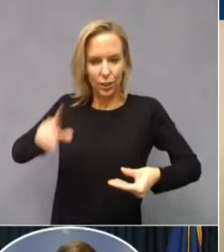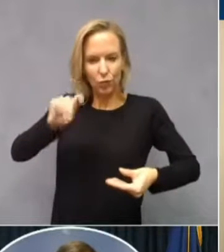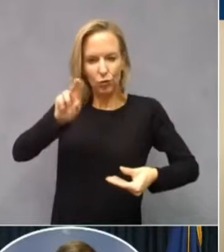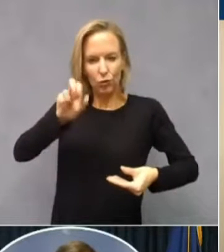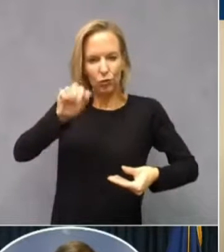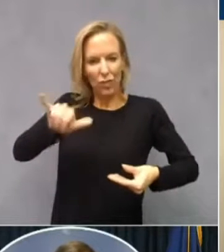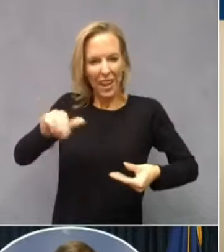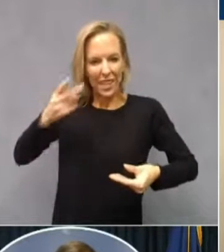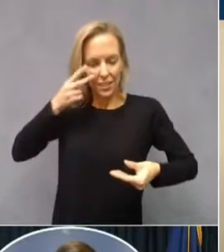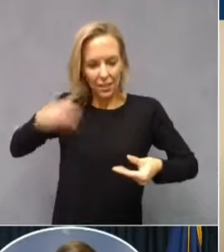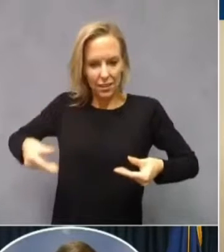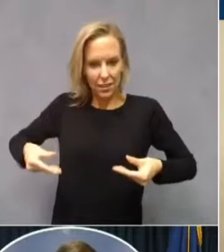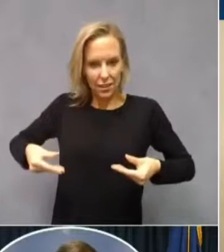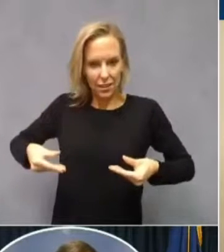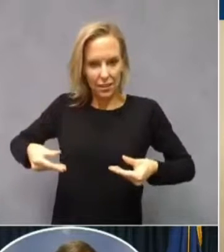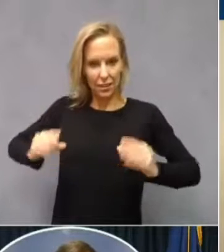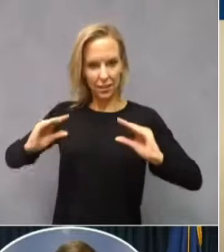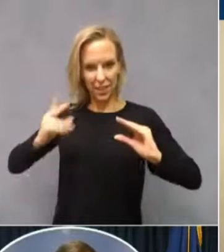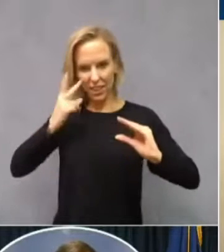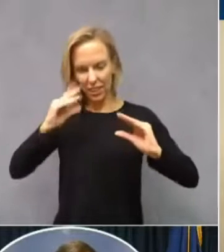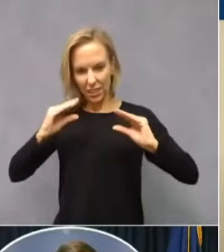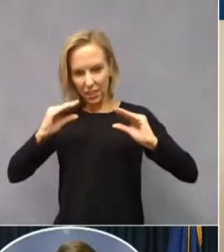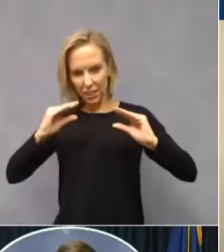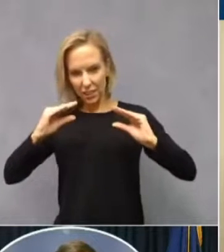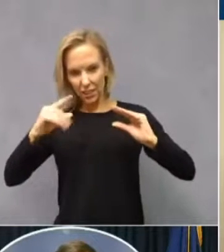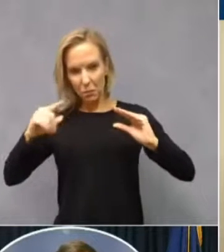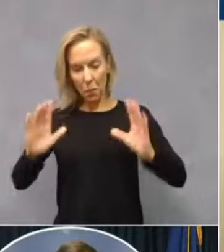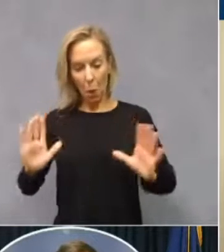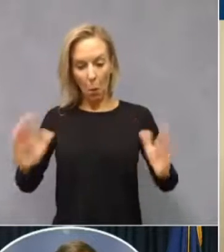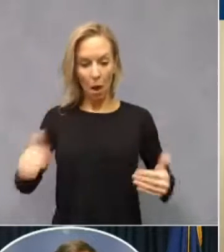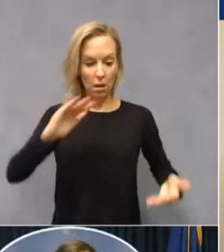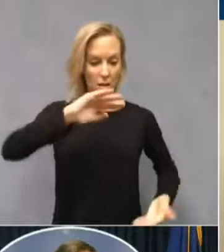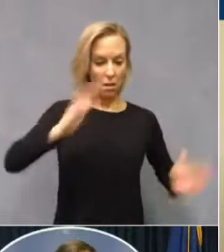the overall box that is shipped, but it's going to protect